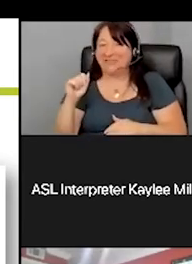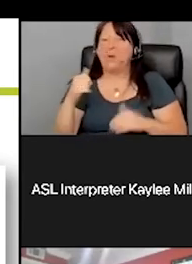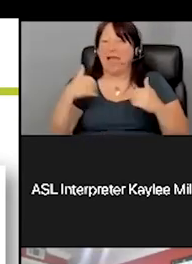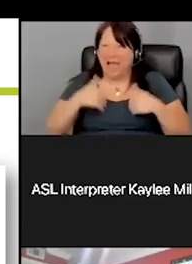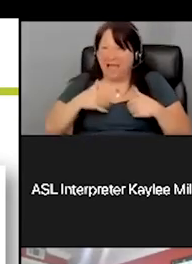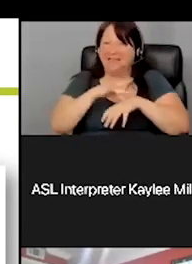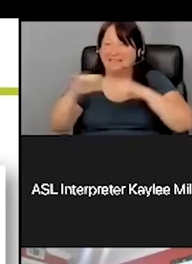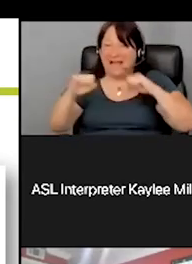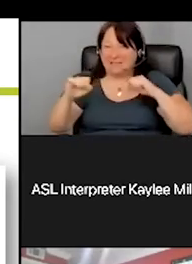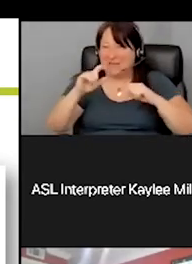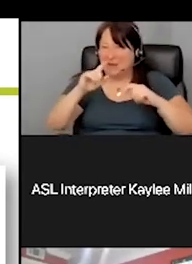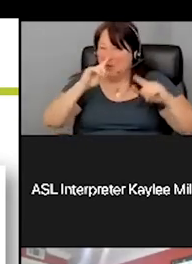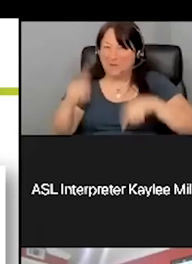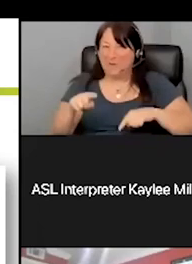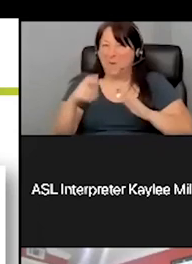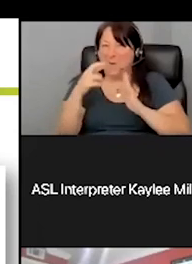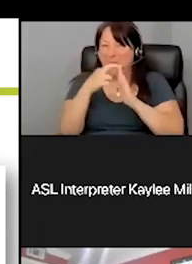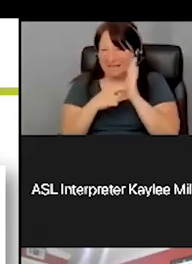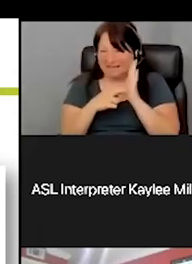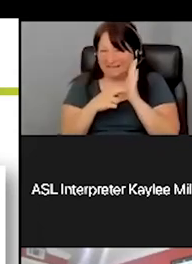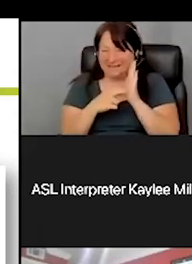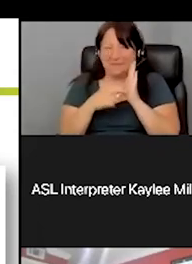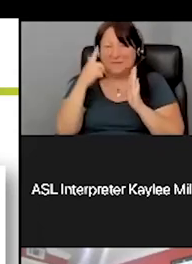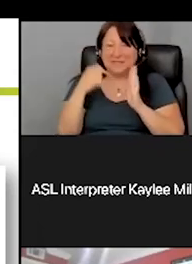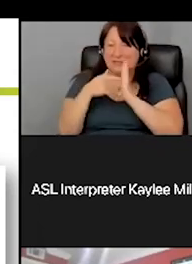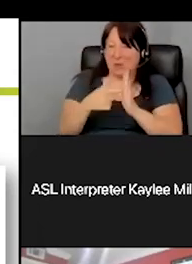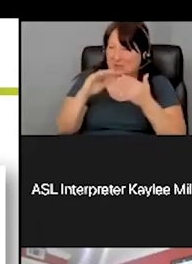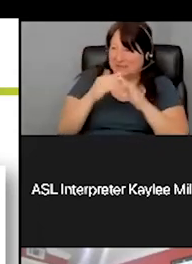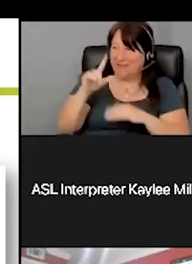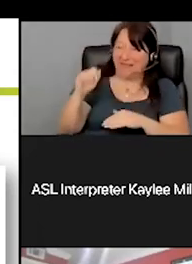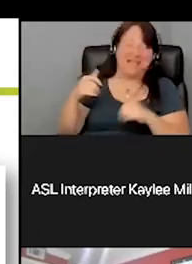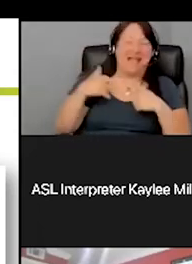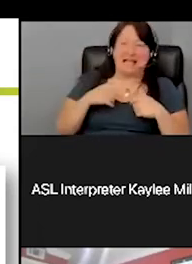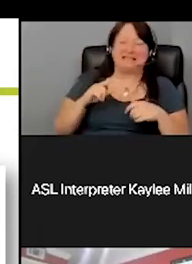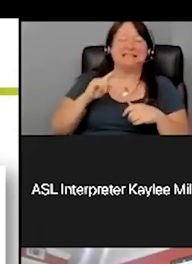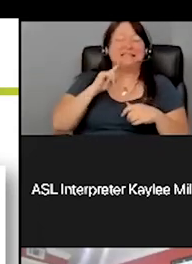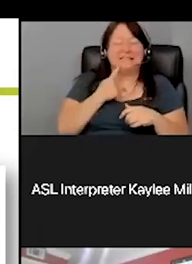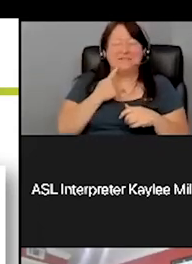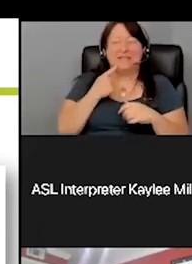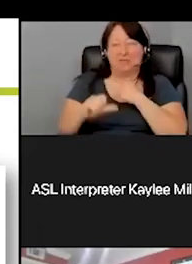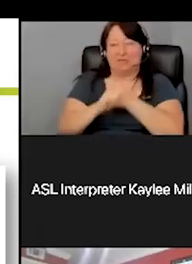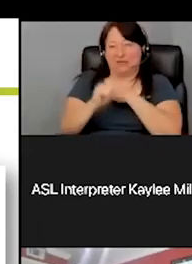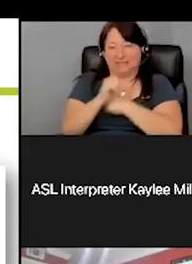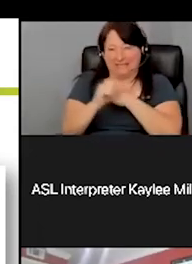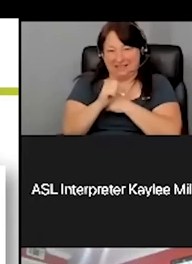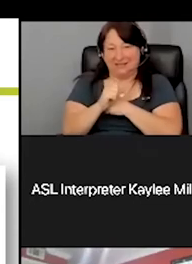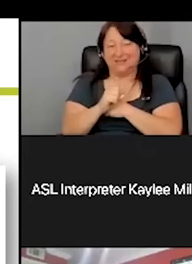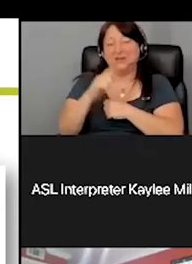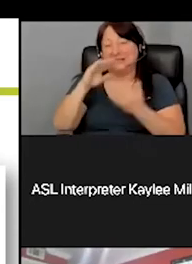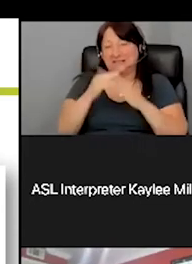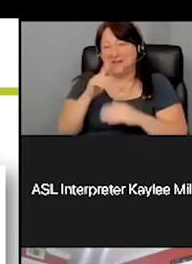felt that report showed them that the city of LA has a significant risk in their books. So they wanted to mitigate